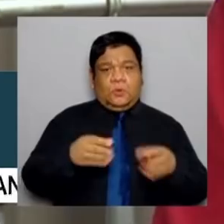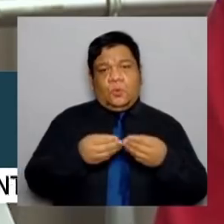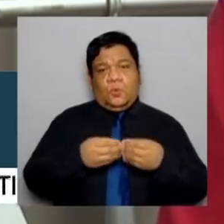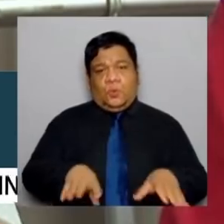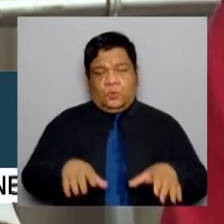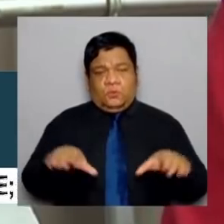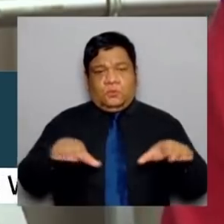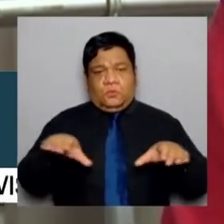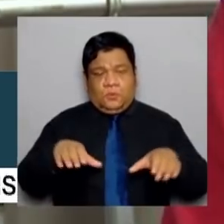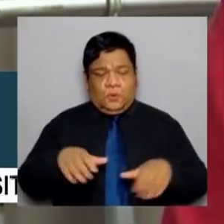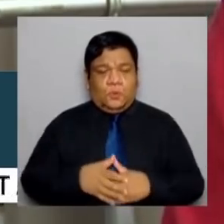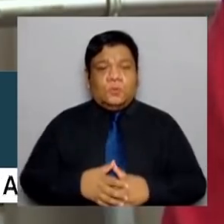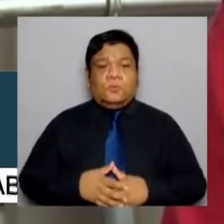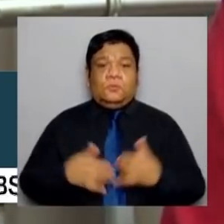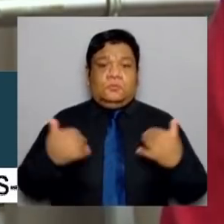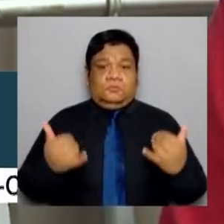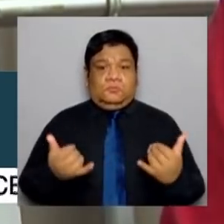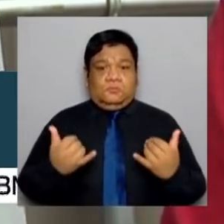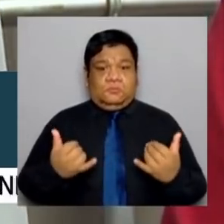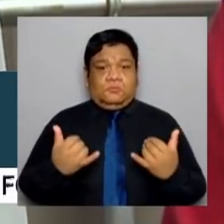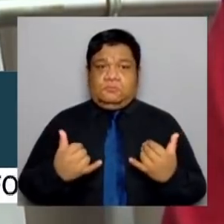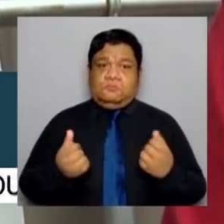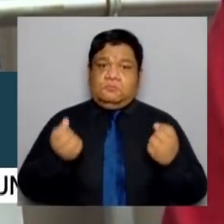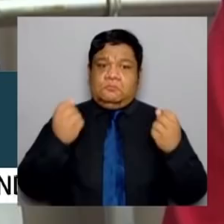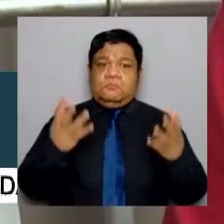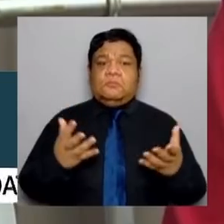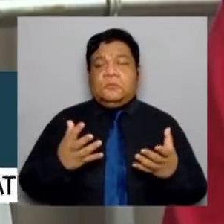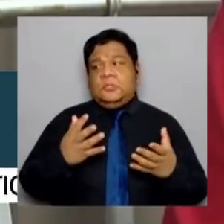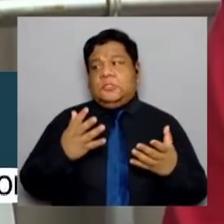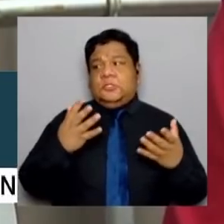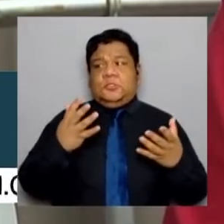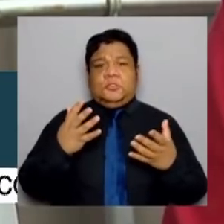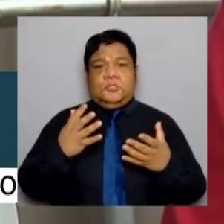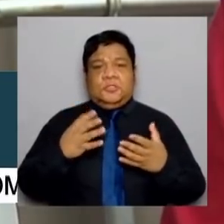Ngayon pa lang marami nang nagpakilo ng kanilang mga